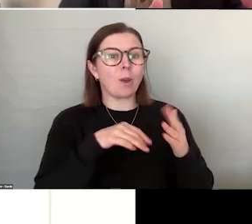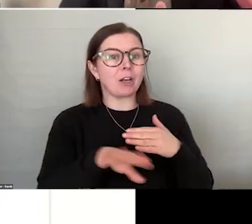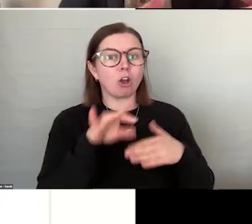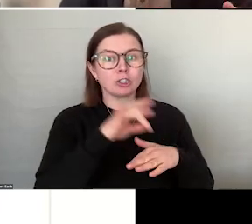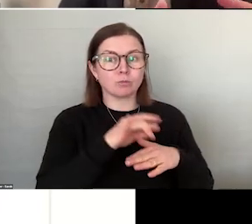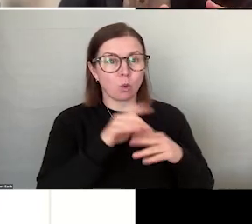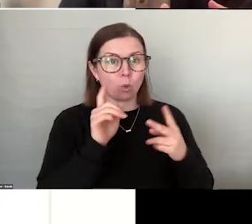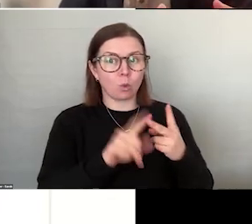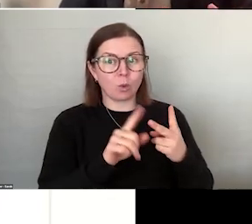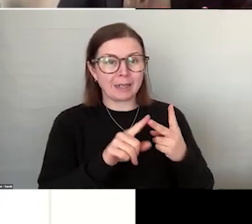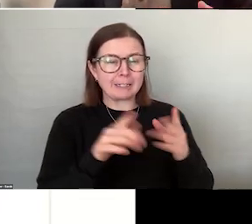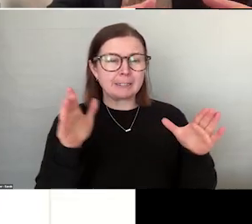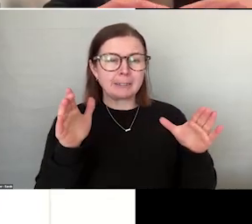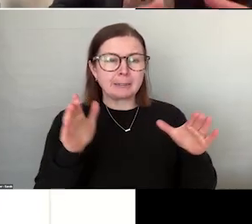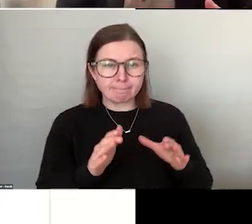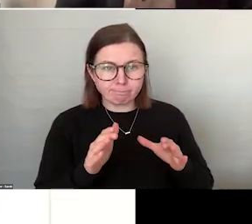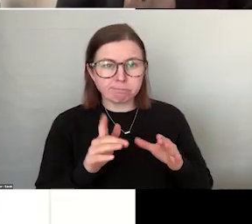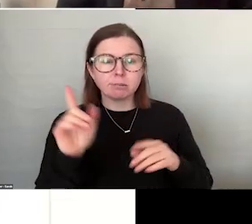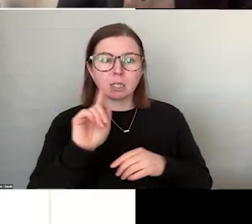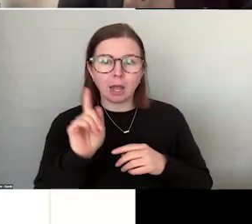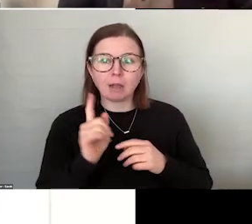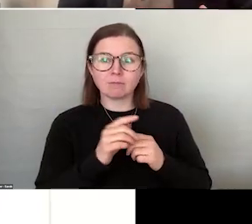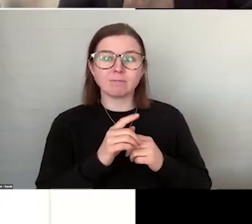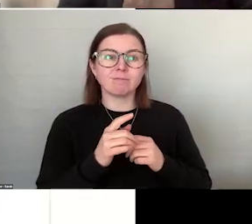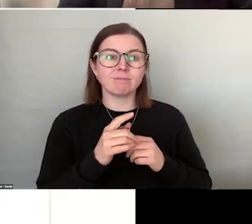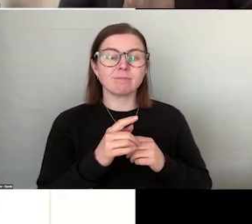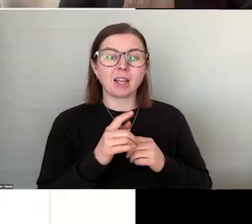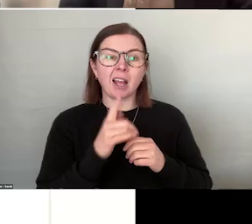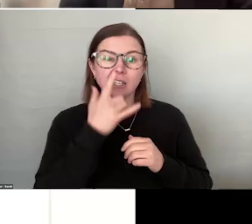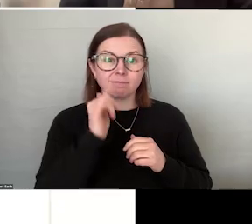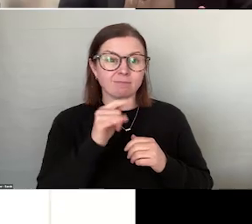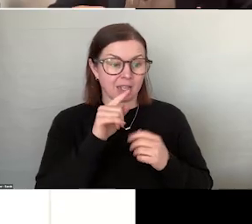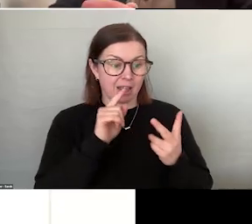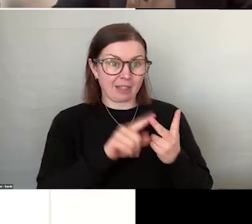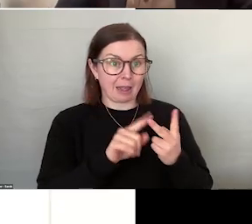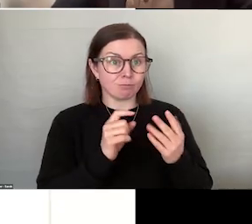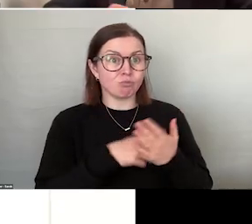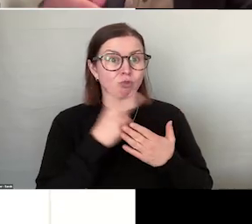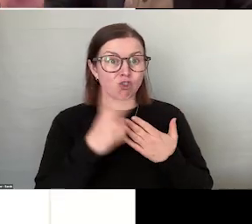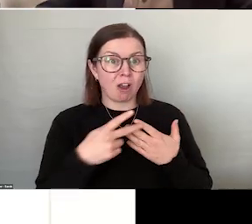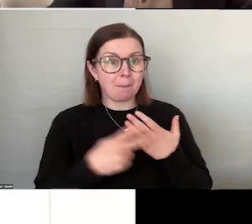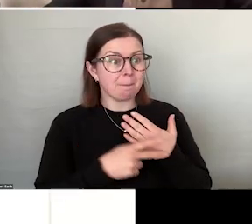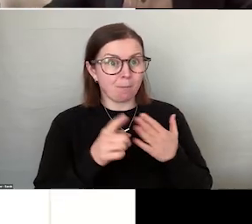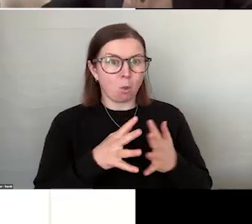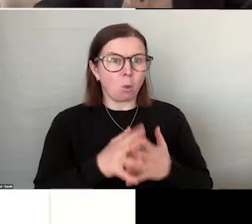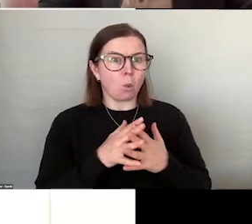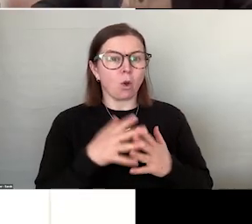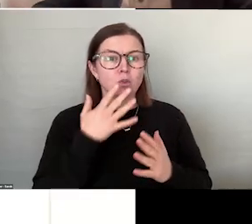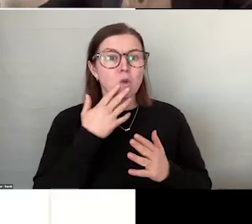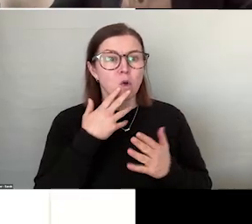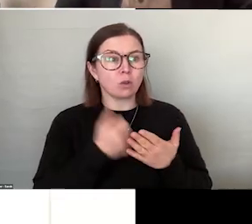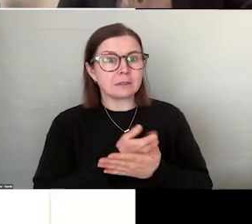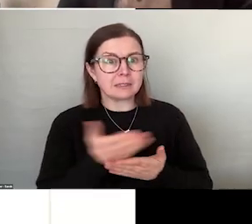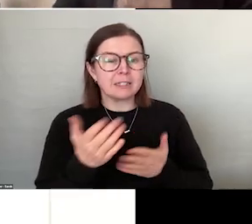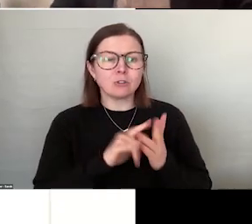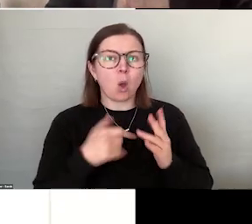hospitals be scaled back a bit. Actually, those programs are very cost effective. We need the evidence about cost effectiveness to be more